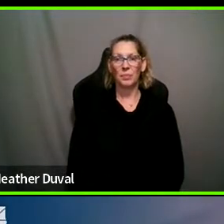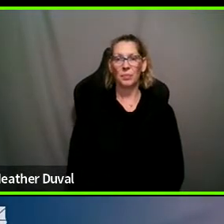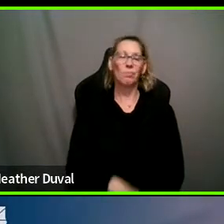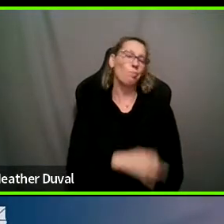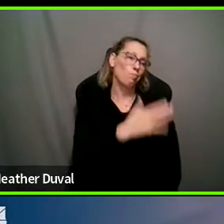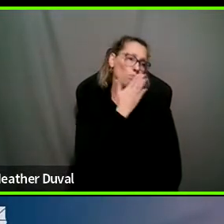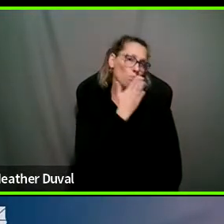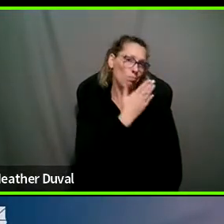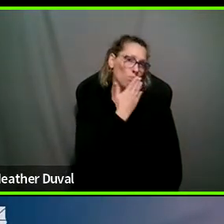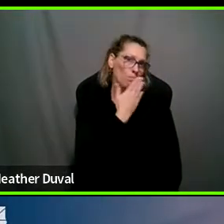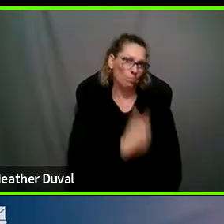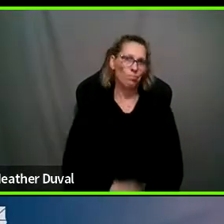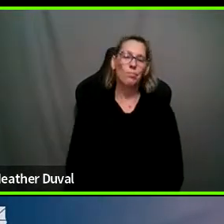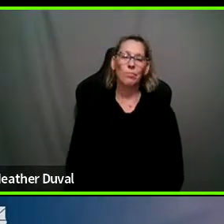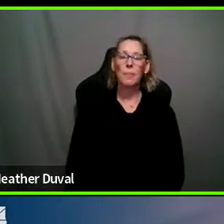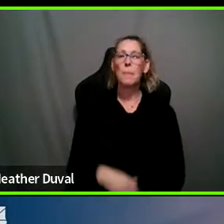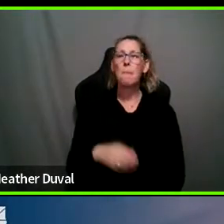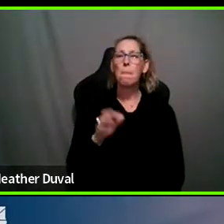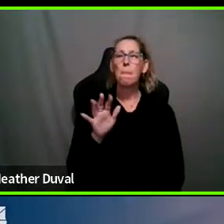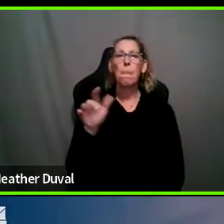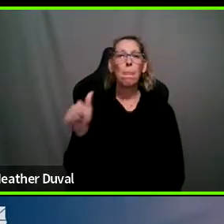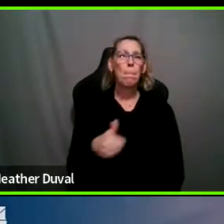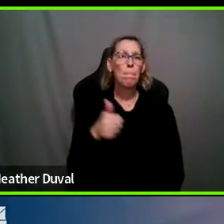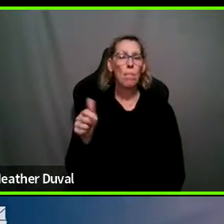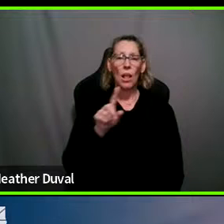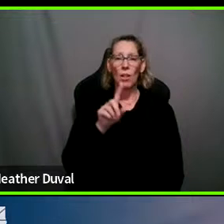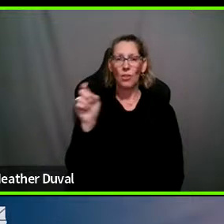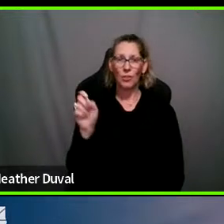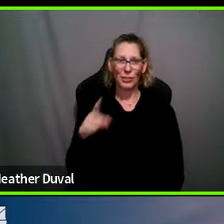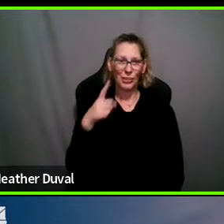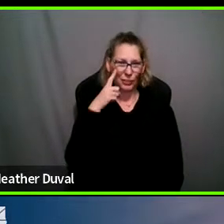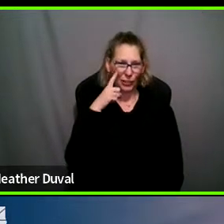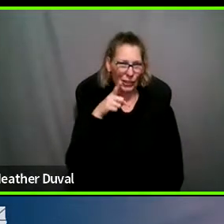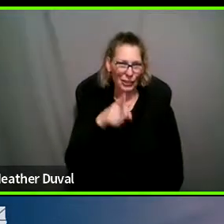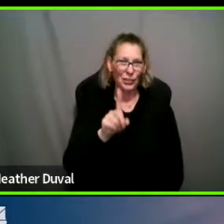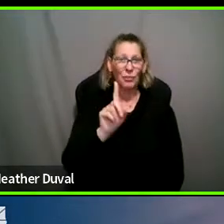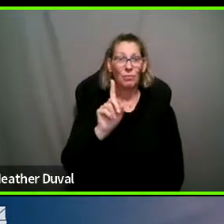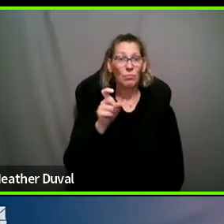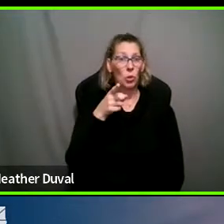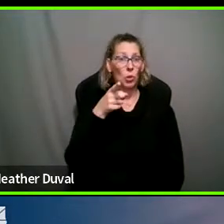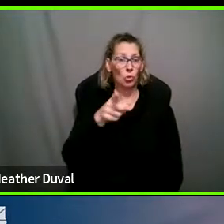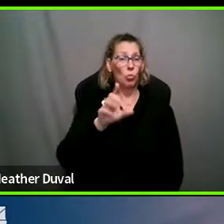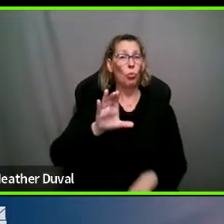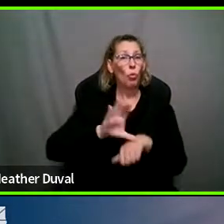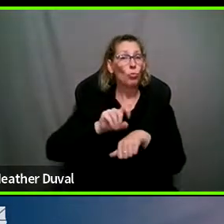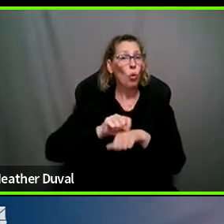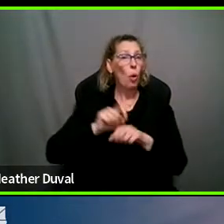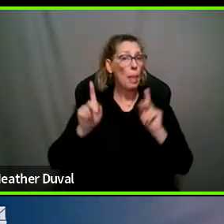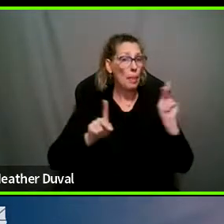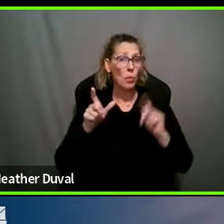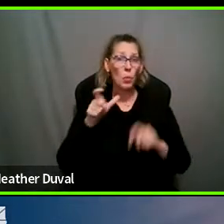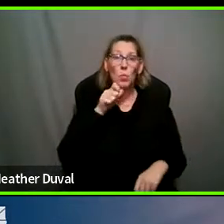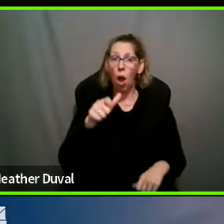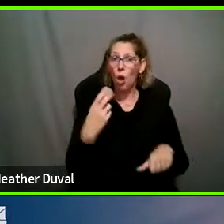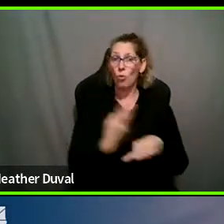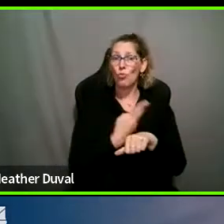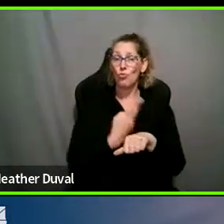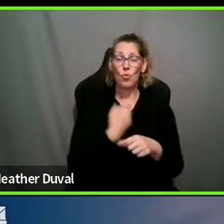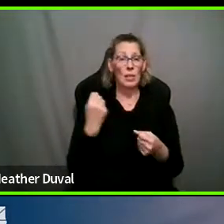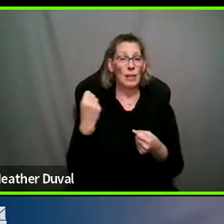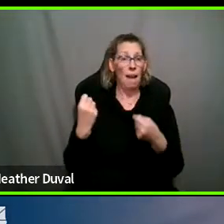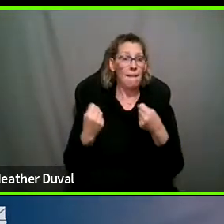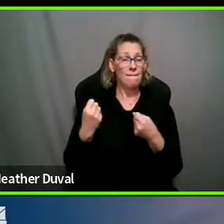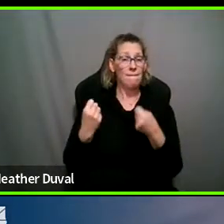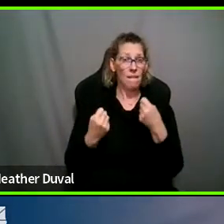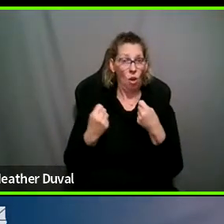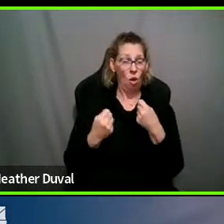Thank you, Shilpa. Another question for you. Are you consulting people who don't use vehicles as their primary forms